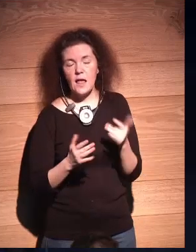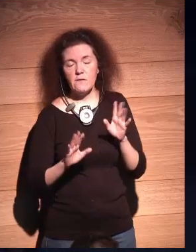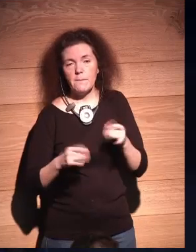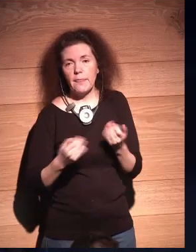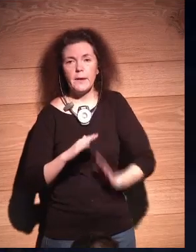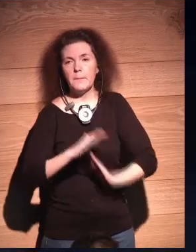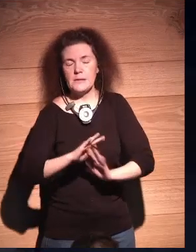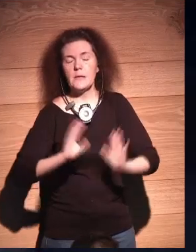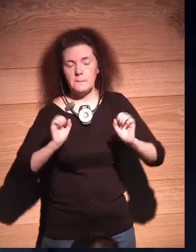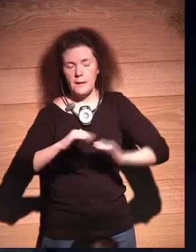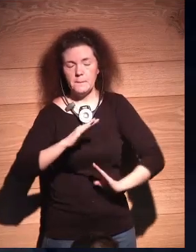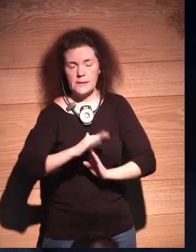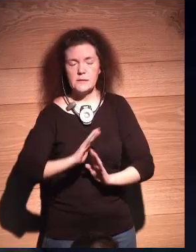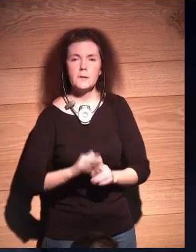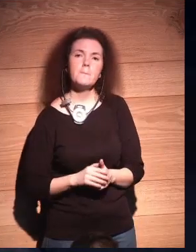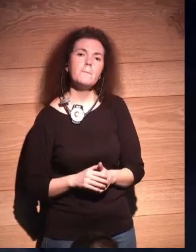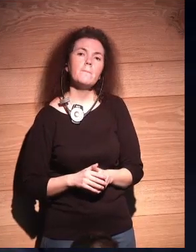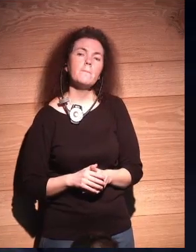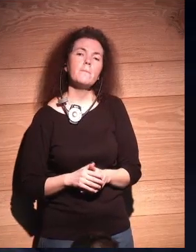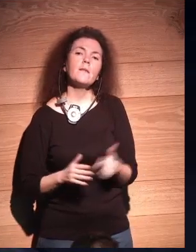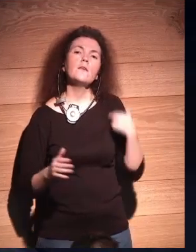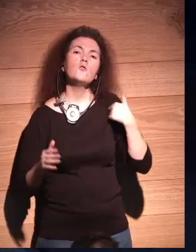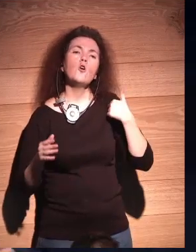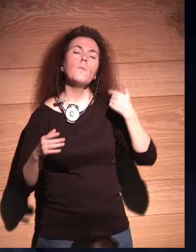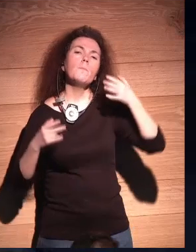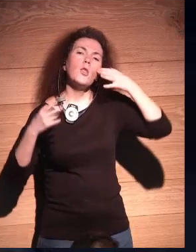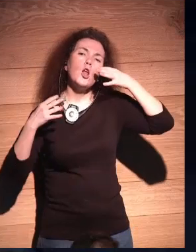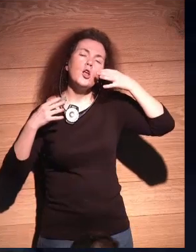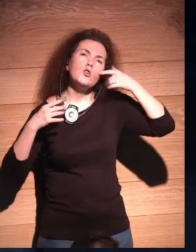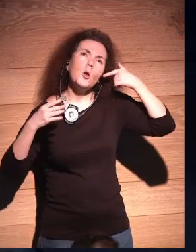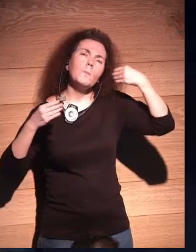I'm not somebody who thinks big projects are great, and sometimes,